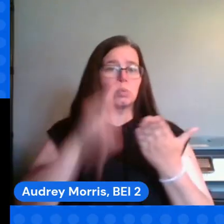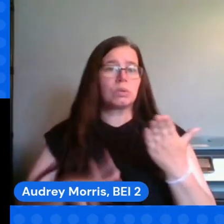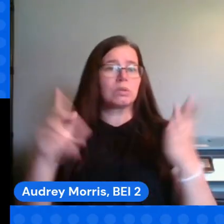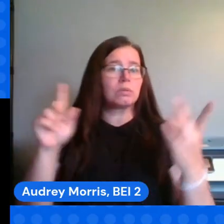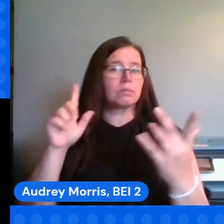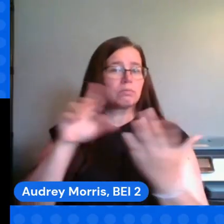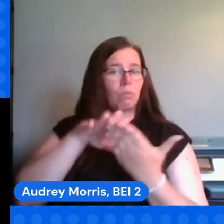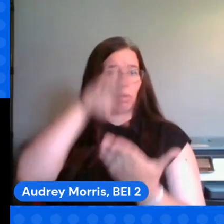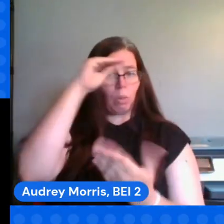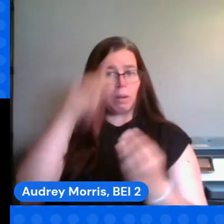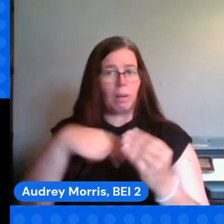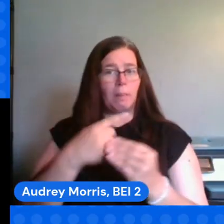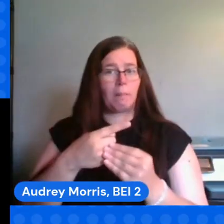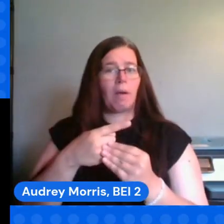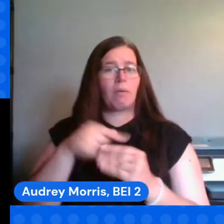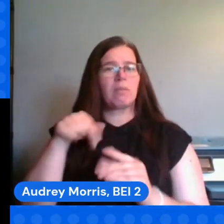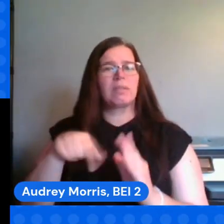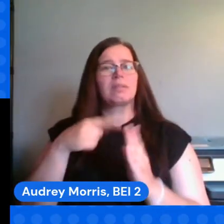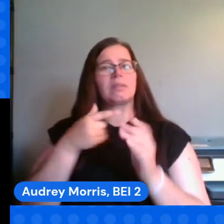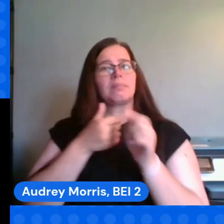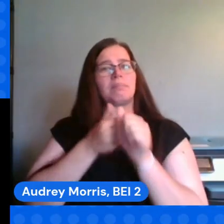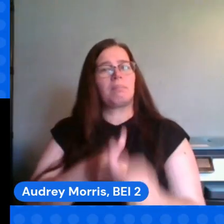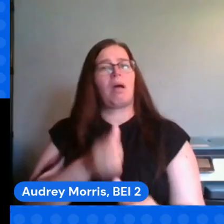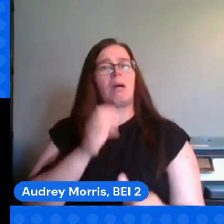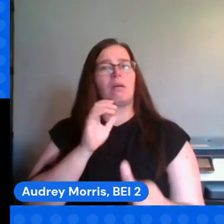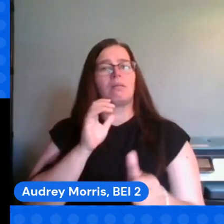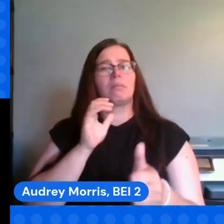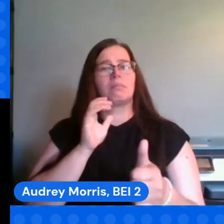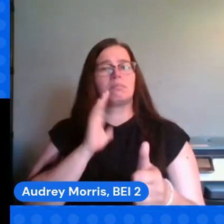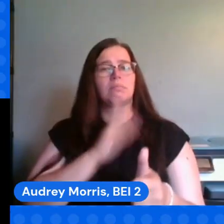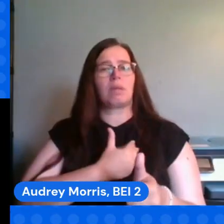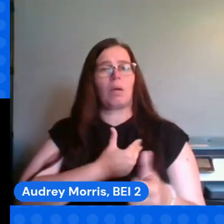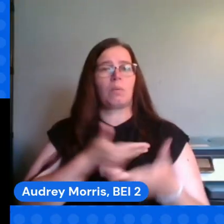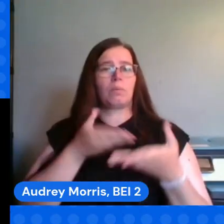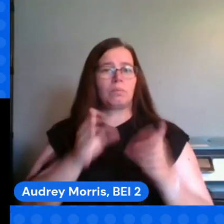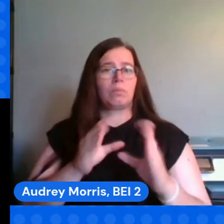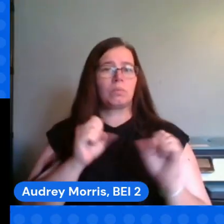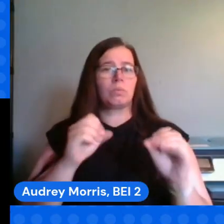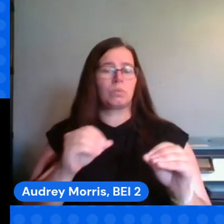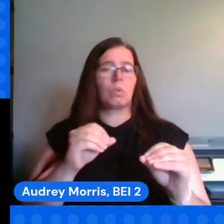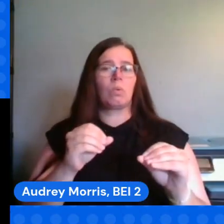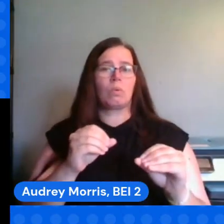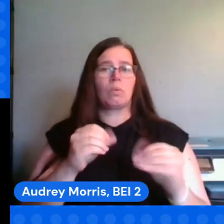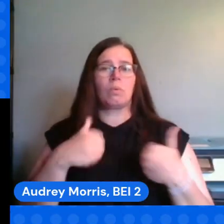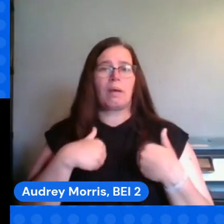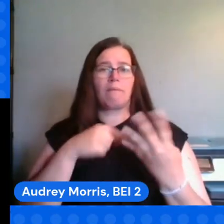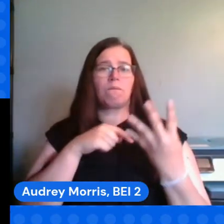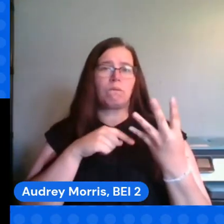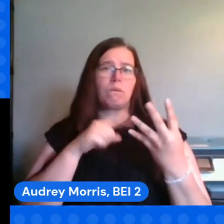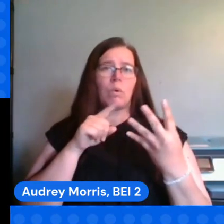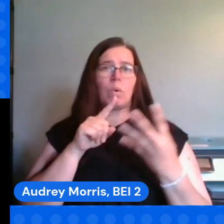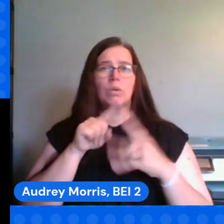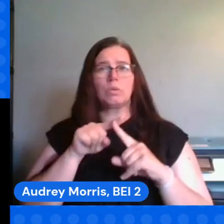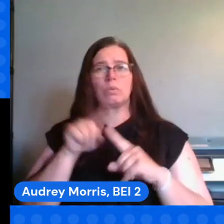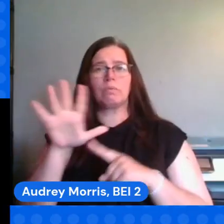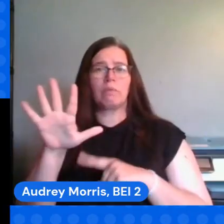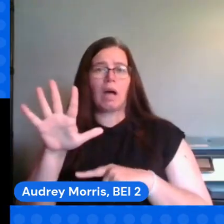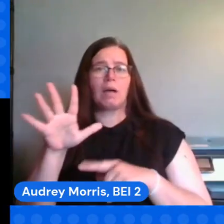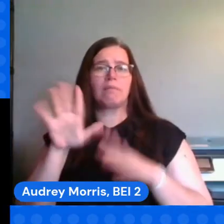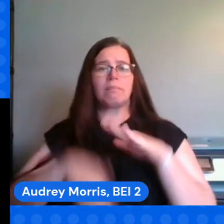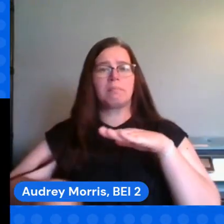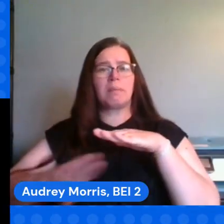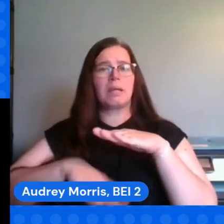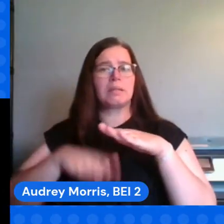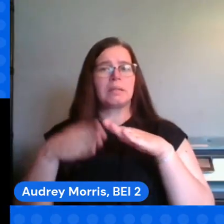um, this is kind of modeled after the way that we typically do it. And so there's 4 to 5 basic elements